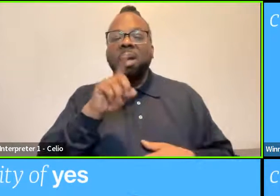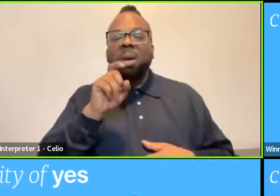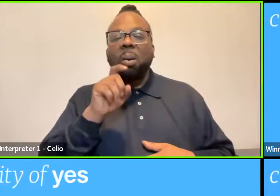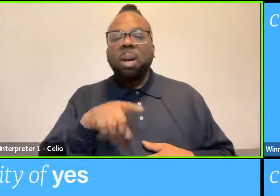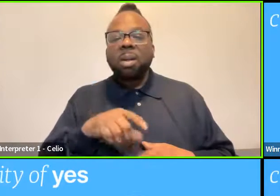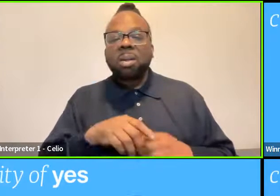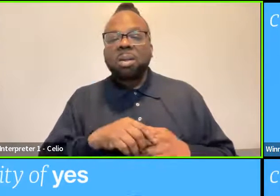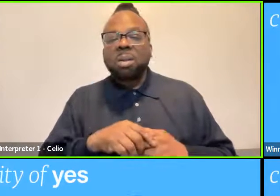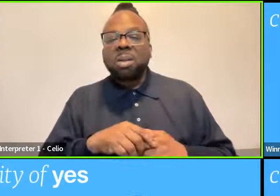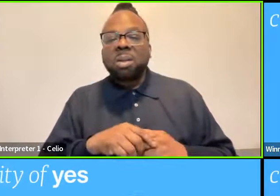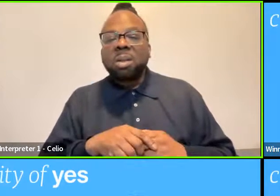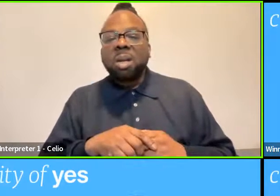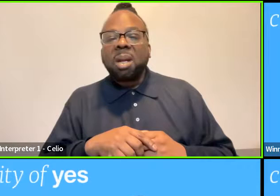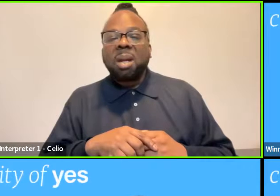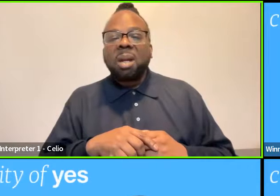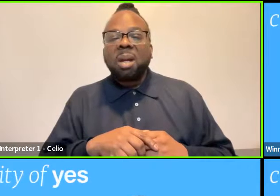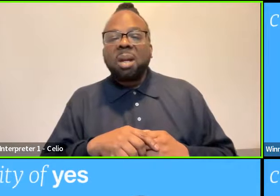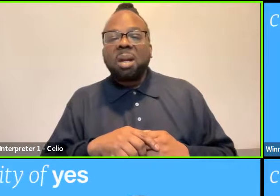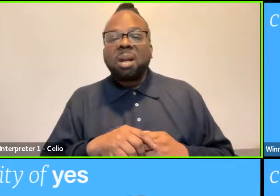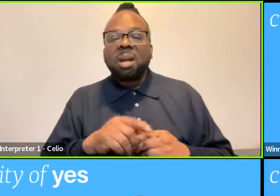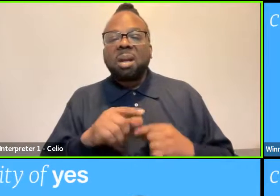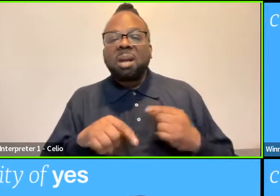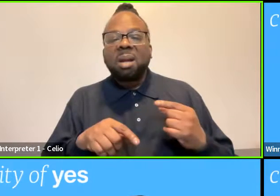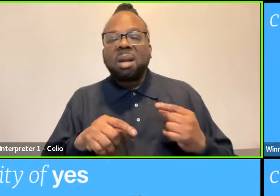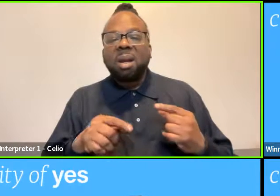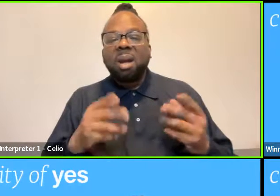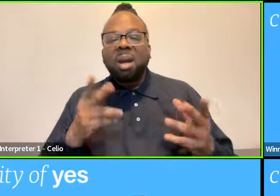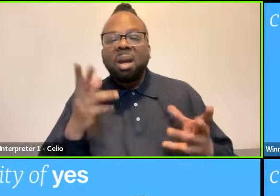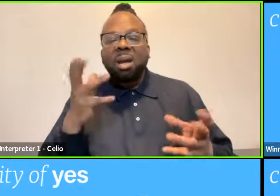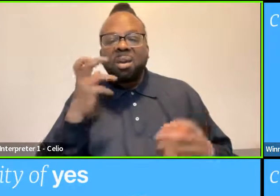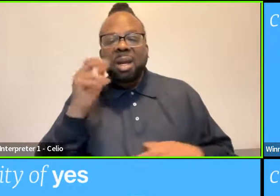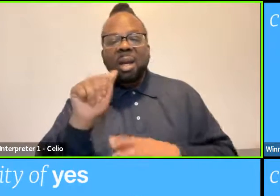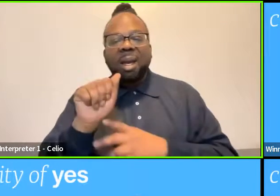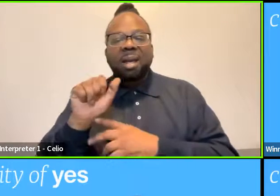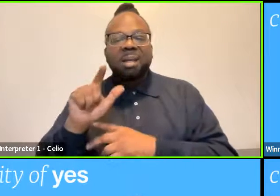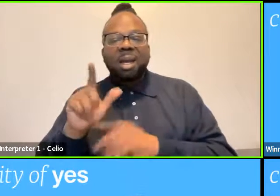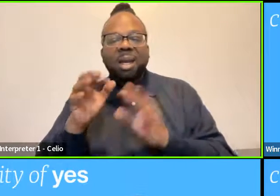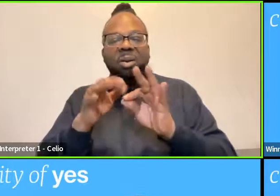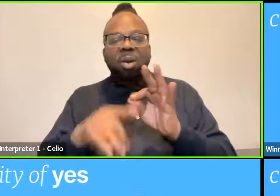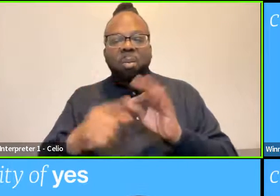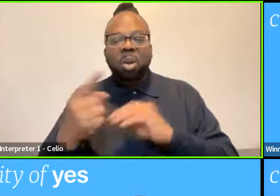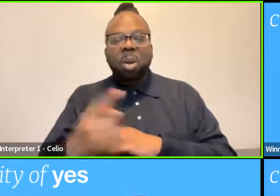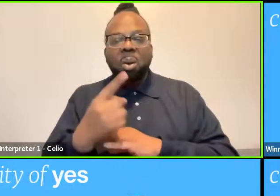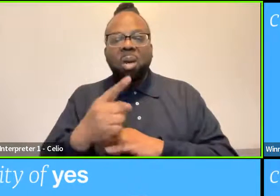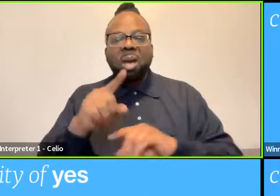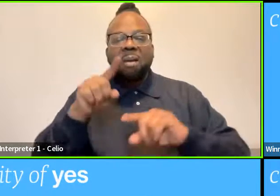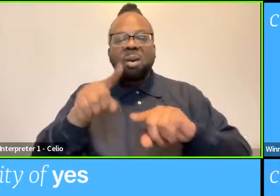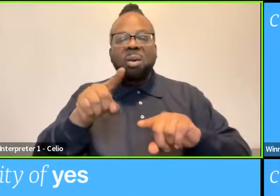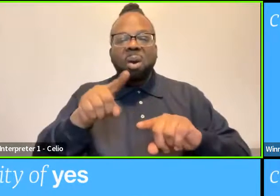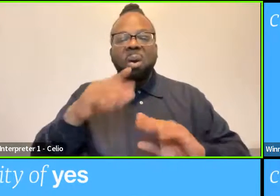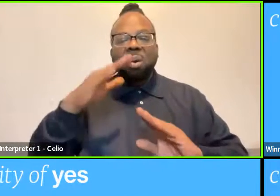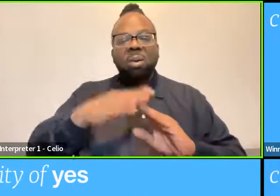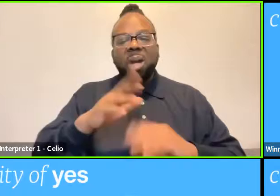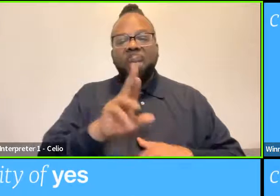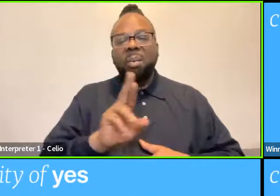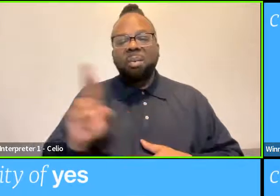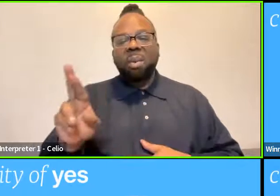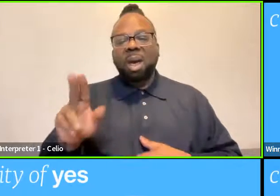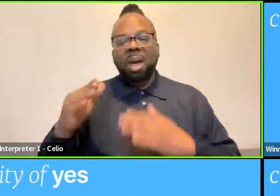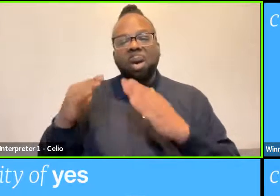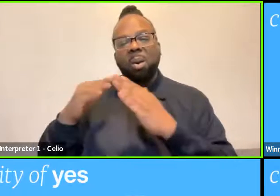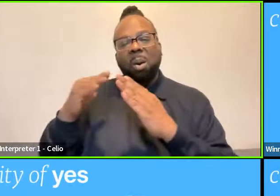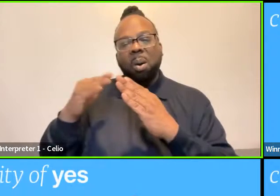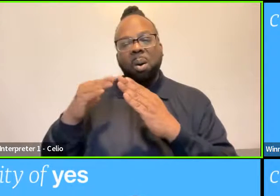the view that many of you are seeing the ASL interpreter only. If you go to the top right corner of your